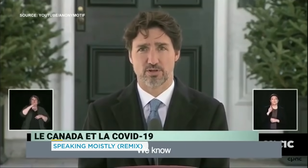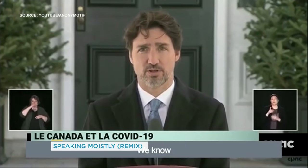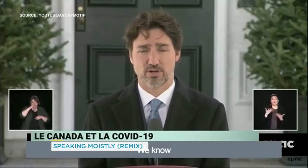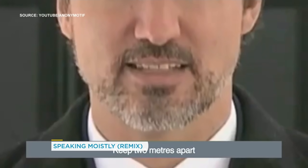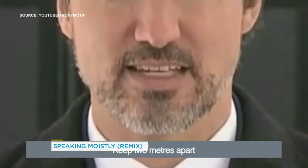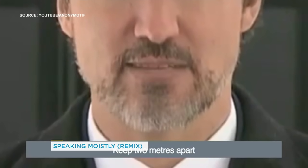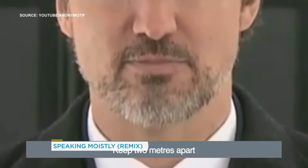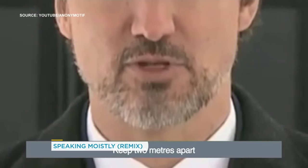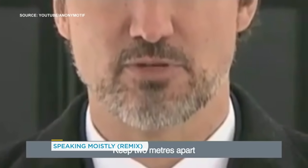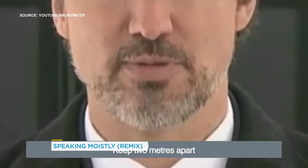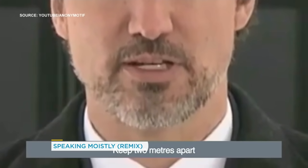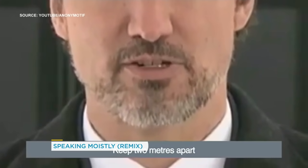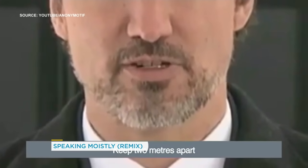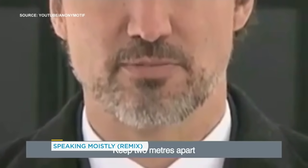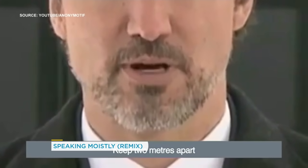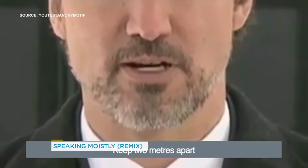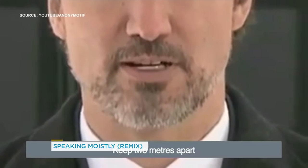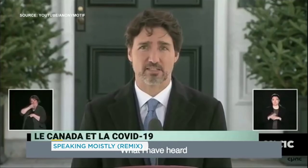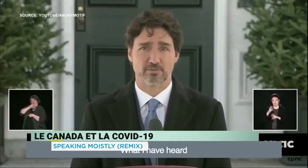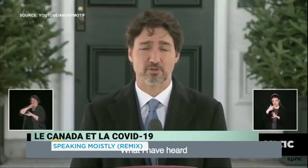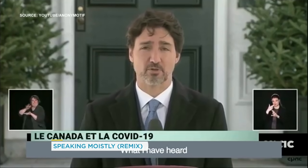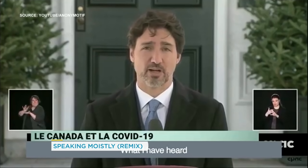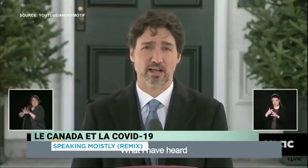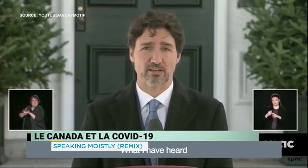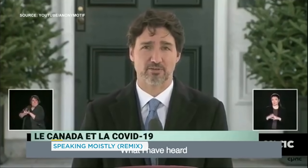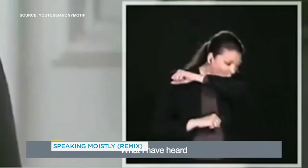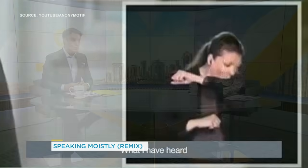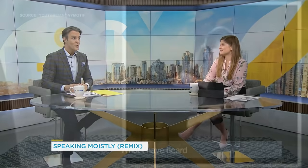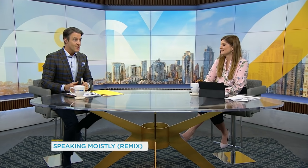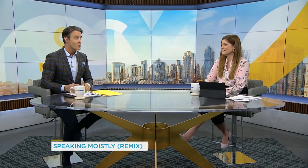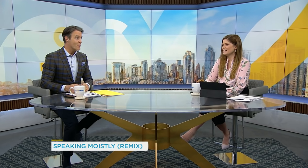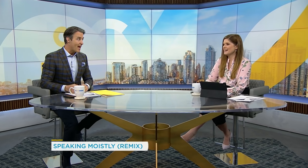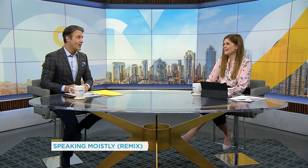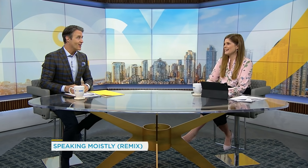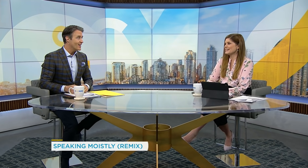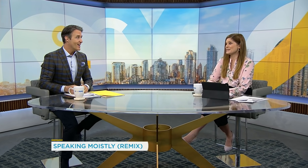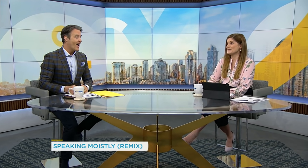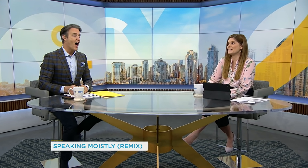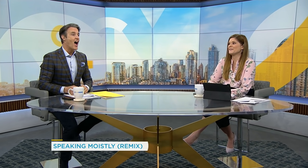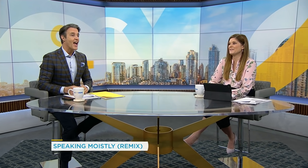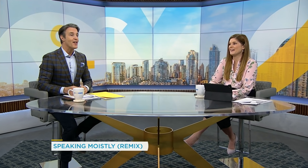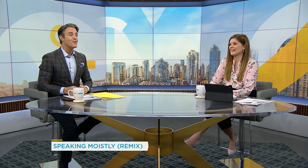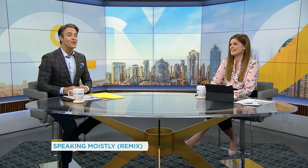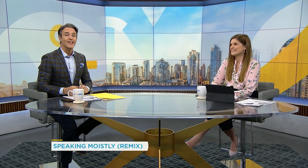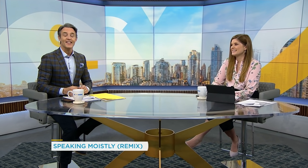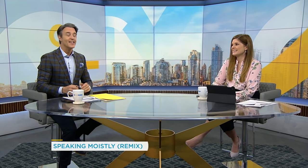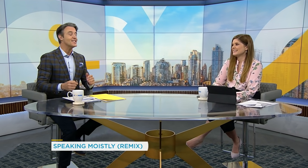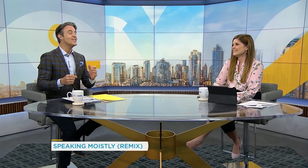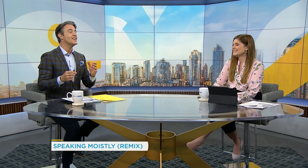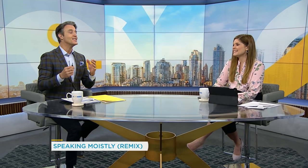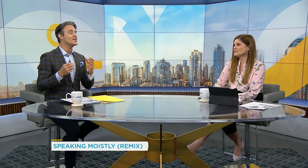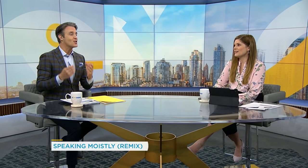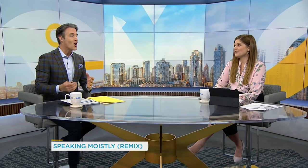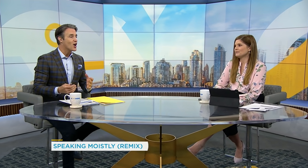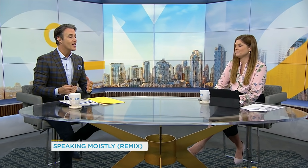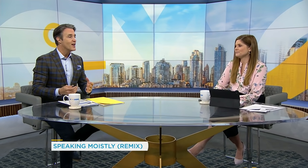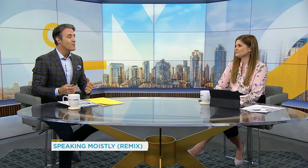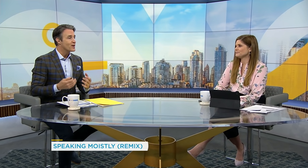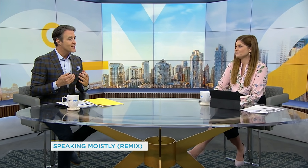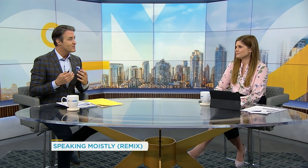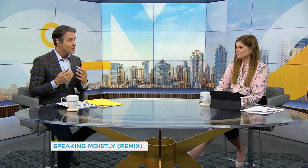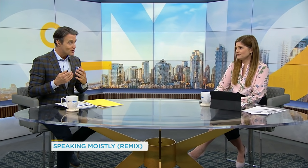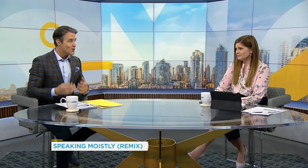only online, but in my mind. In my head. It's the new summer banger. It's the new summer banger. I freaking, this